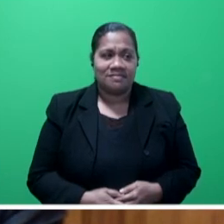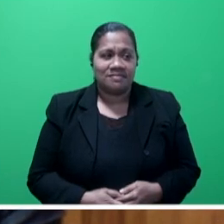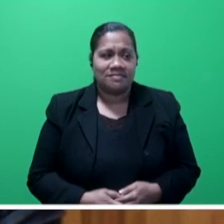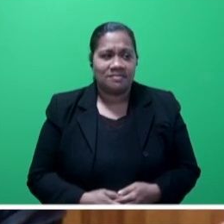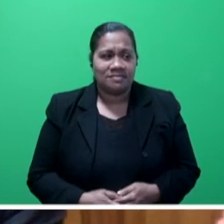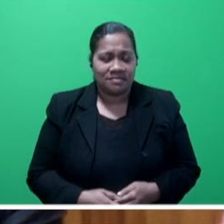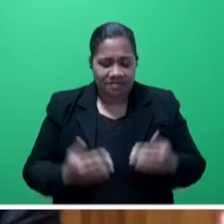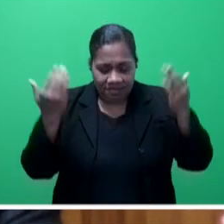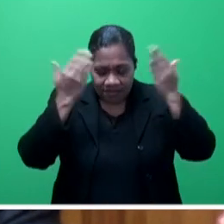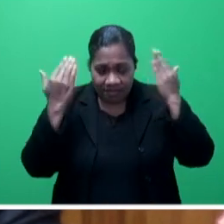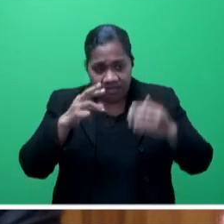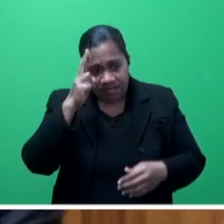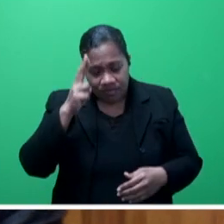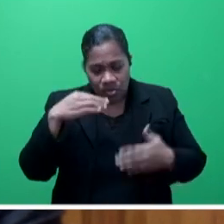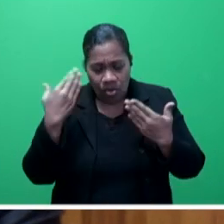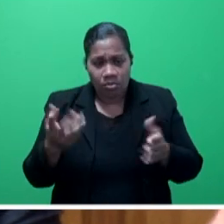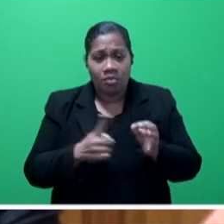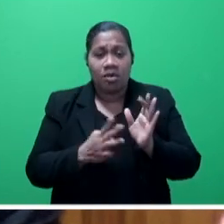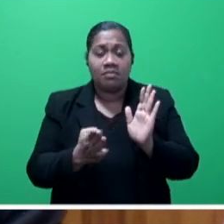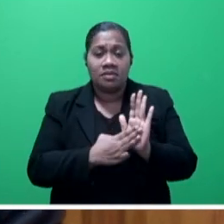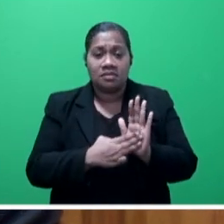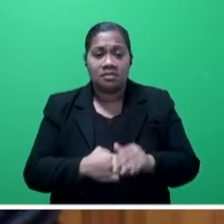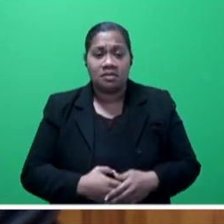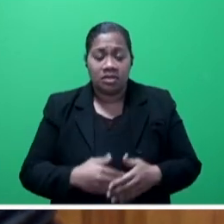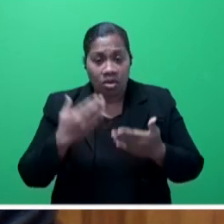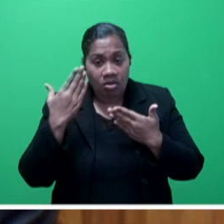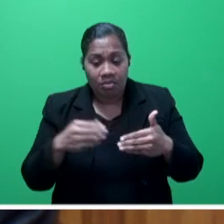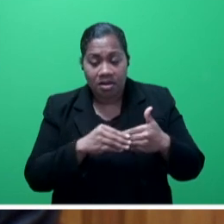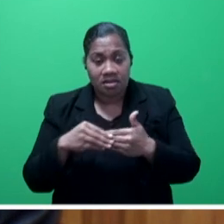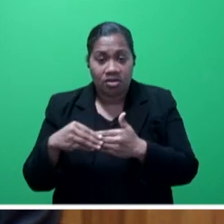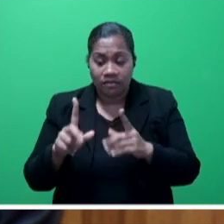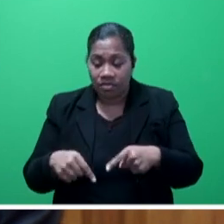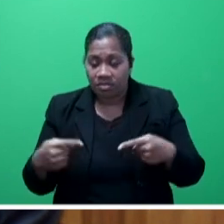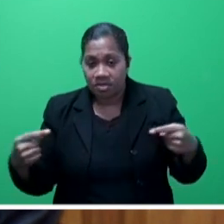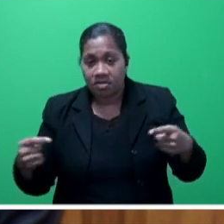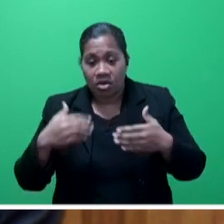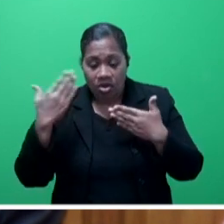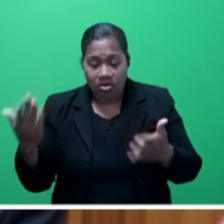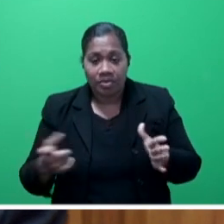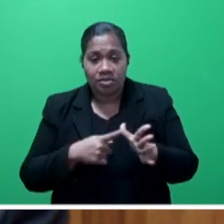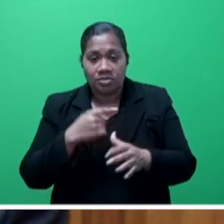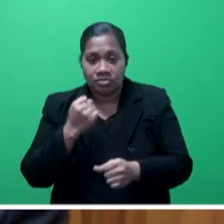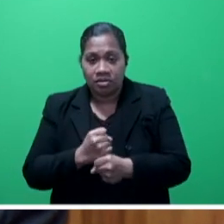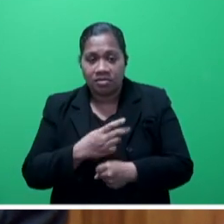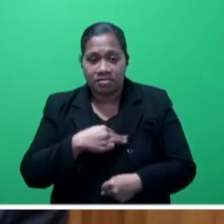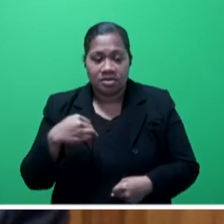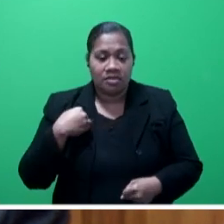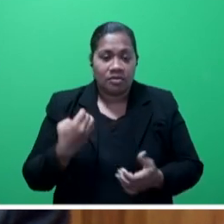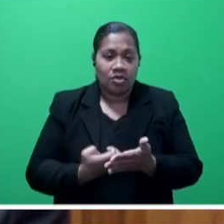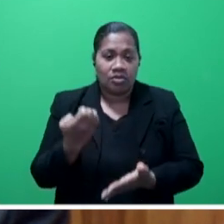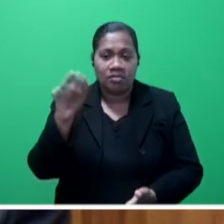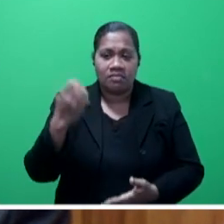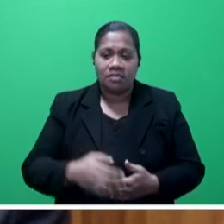Mr. Speaker, sir, Honourable Prime Minister, Honourable Leader of the Opposition, Honourable Attorney General and Minister for the Economy,